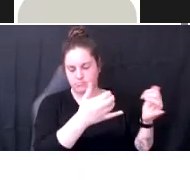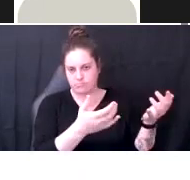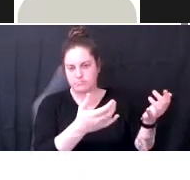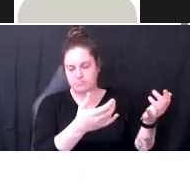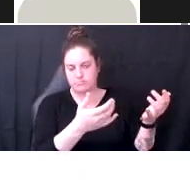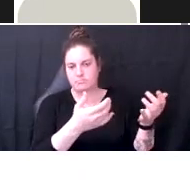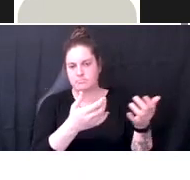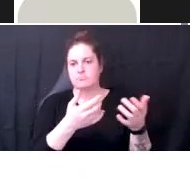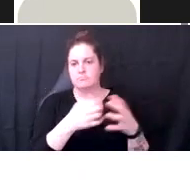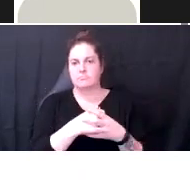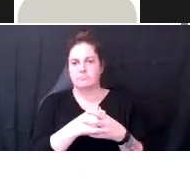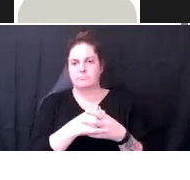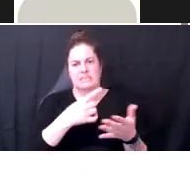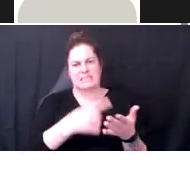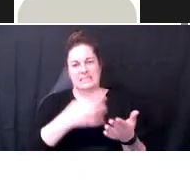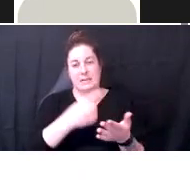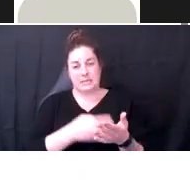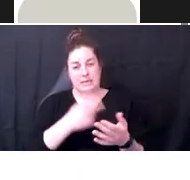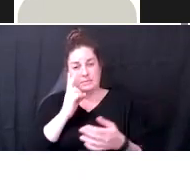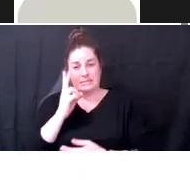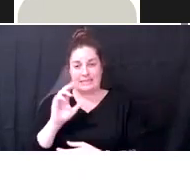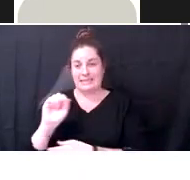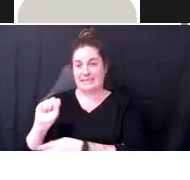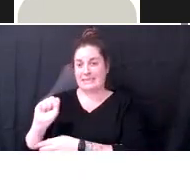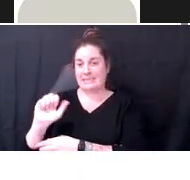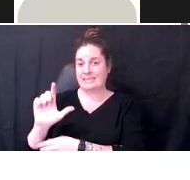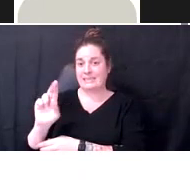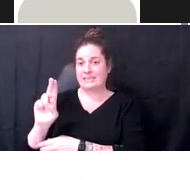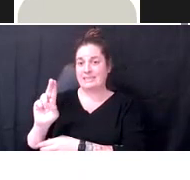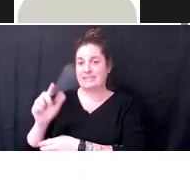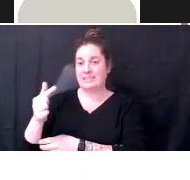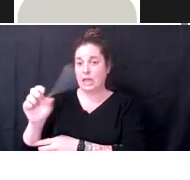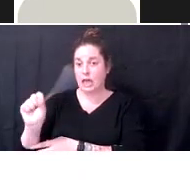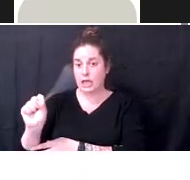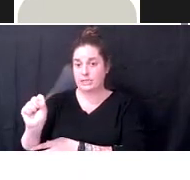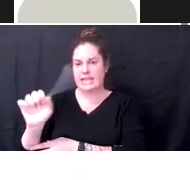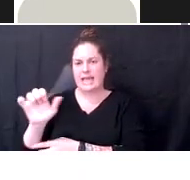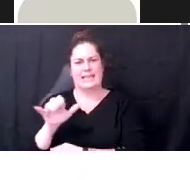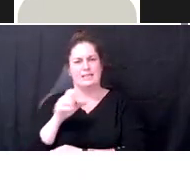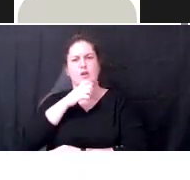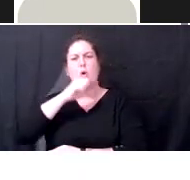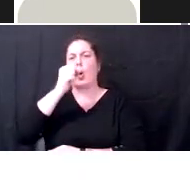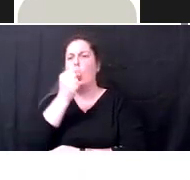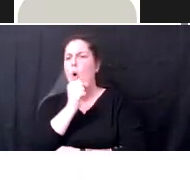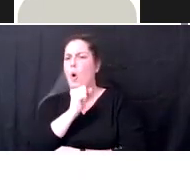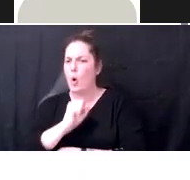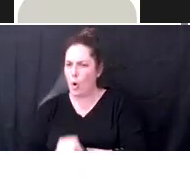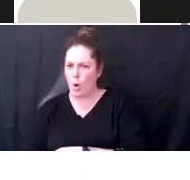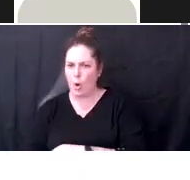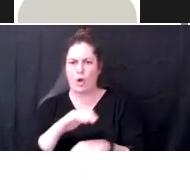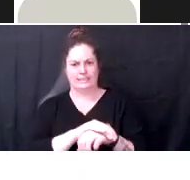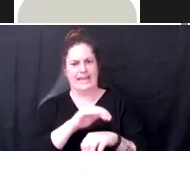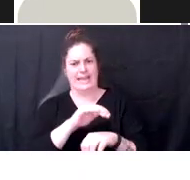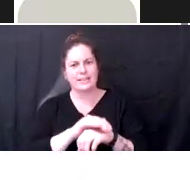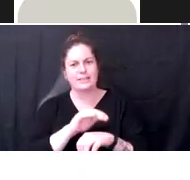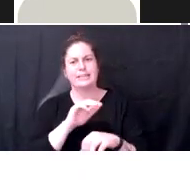real old British unit is slugs. We rarely use those, right? We still typically stick to grams